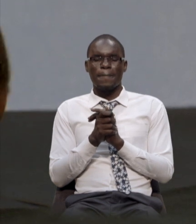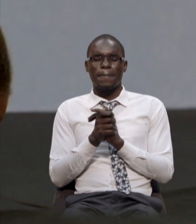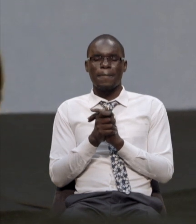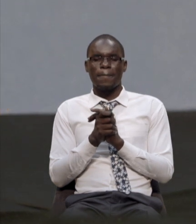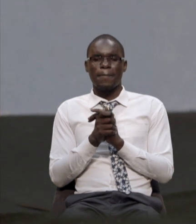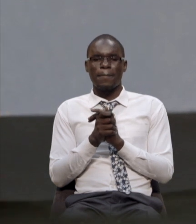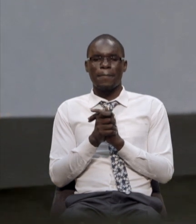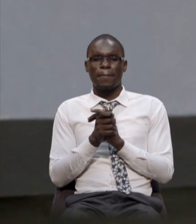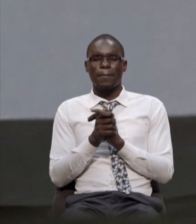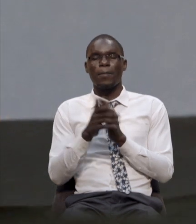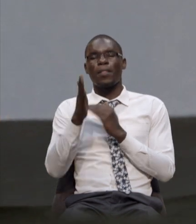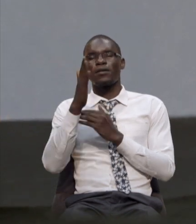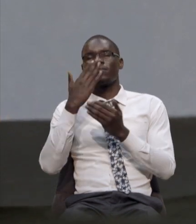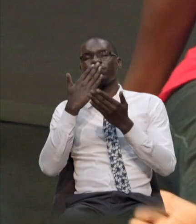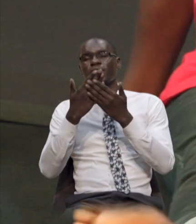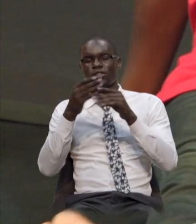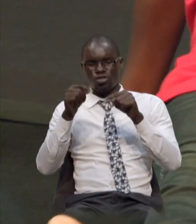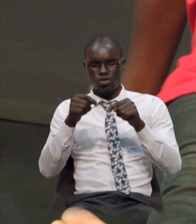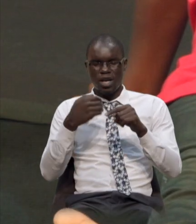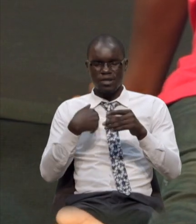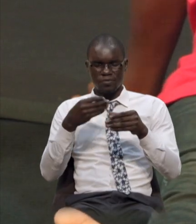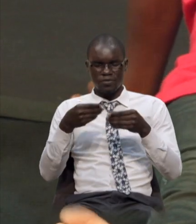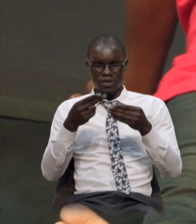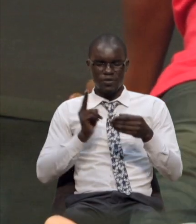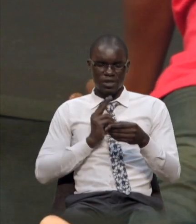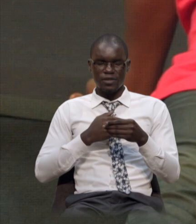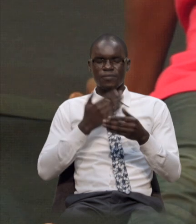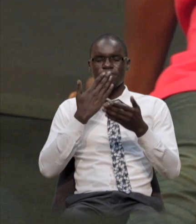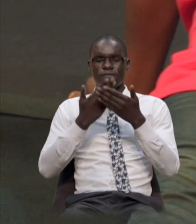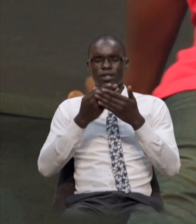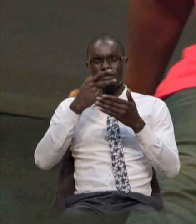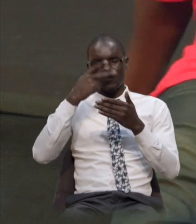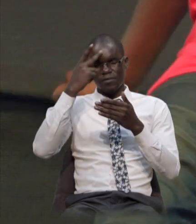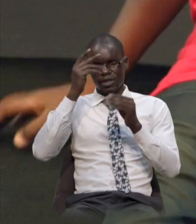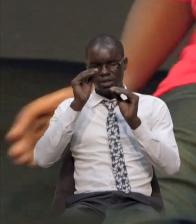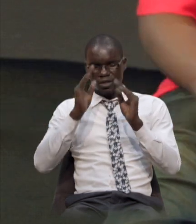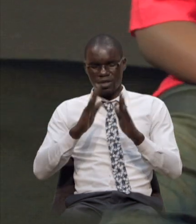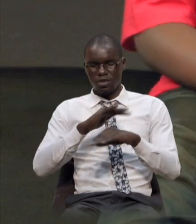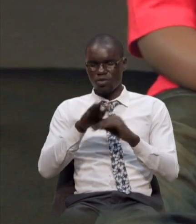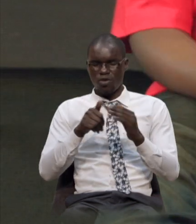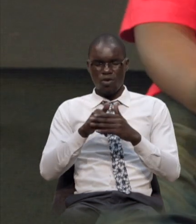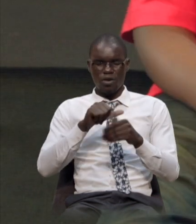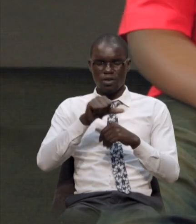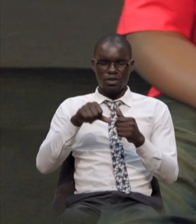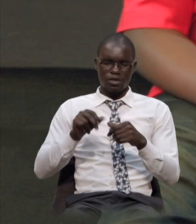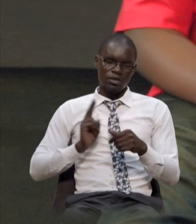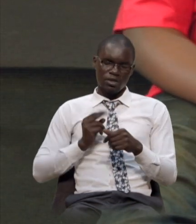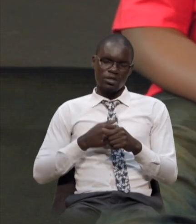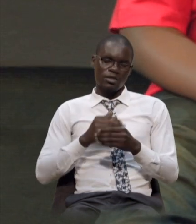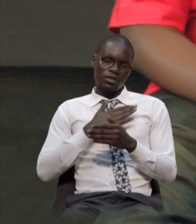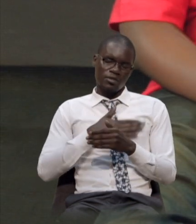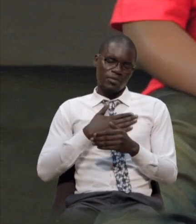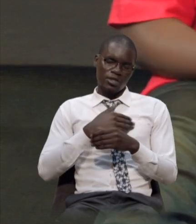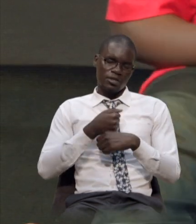Let's pray. Oh God, thanks for this day that you have given unto us. Thanks for our parents, teachers, and everybody around us. Please make us